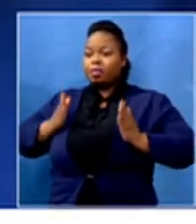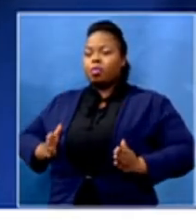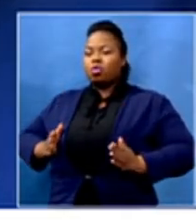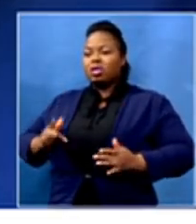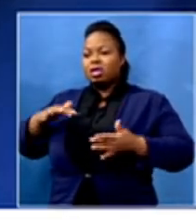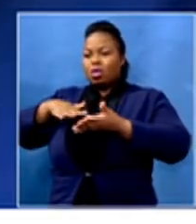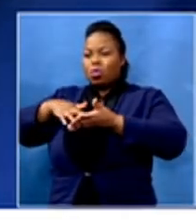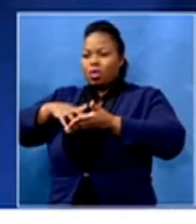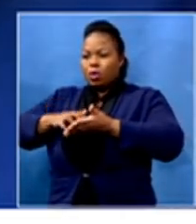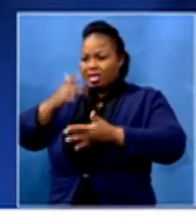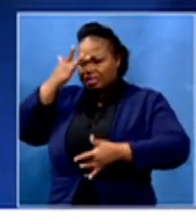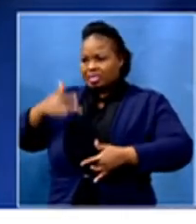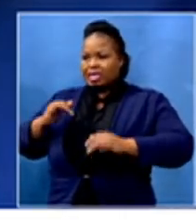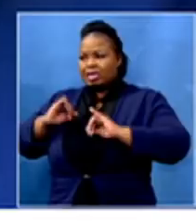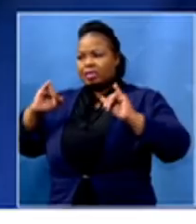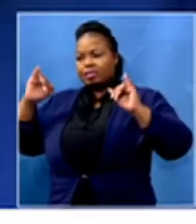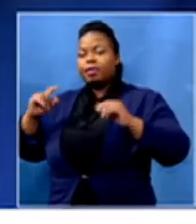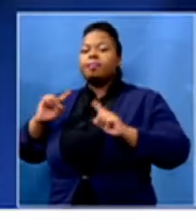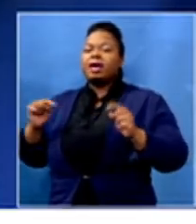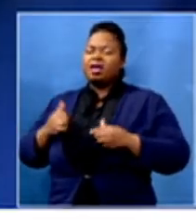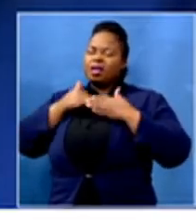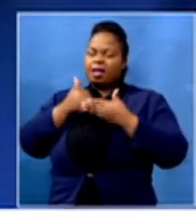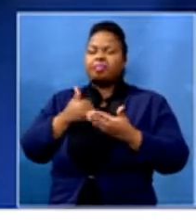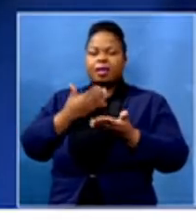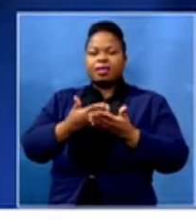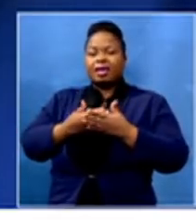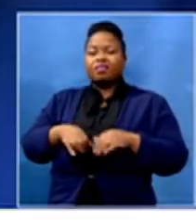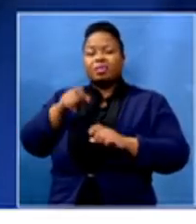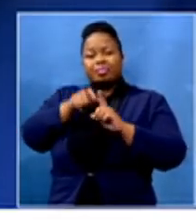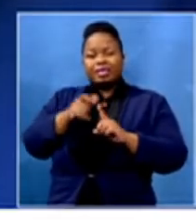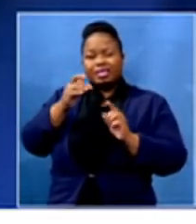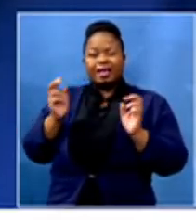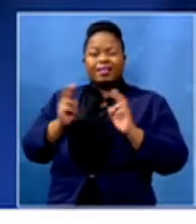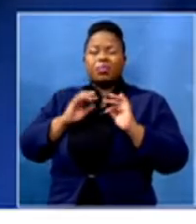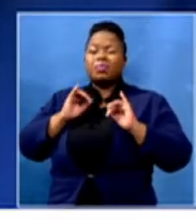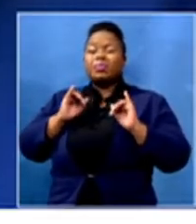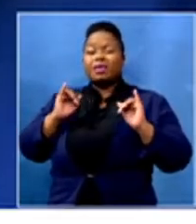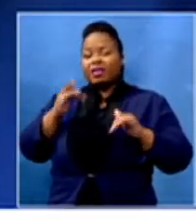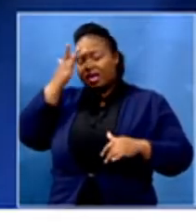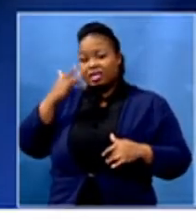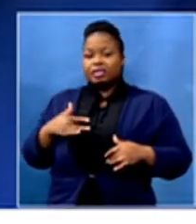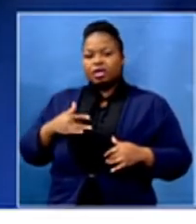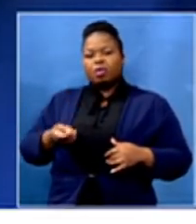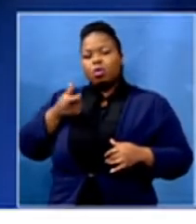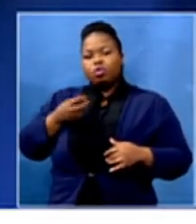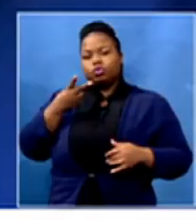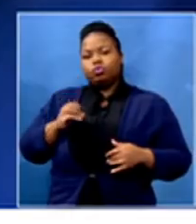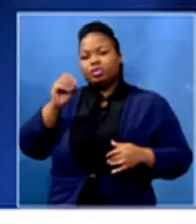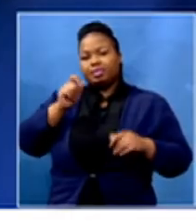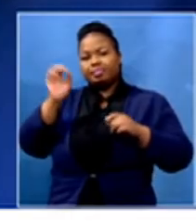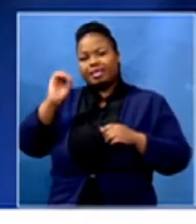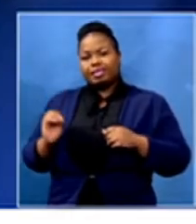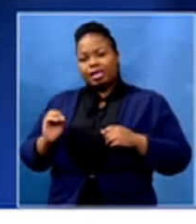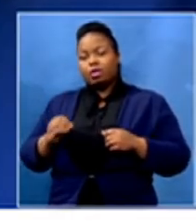sick. But it's only useful for those who are very sick. And in this case, about 20% or so of the people will end up